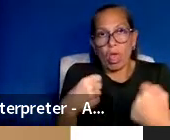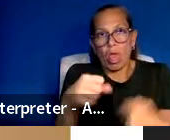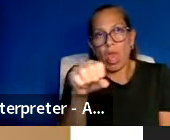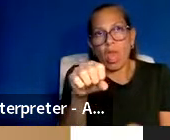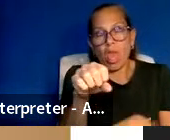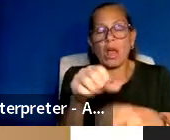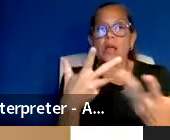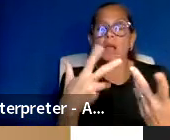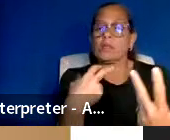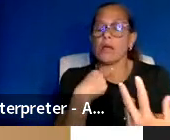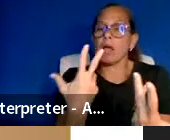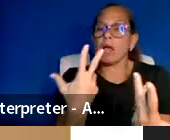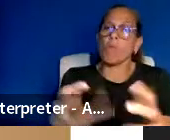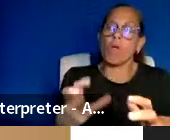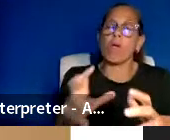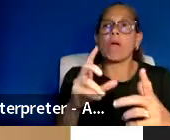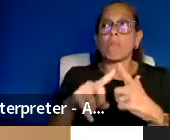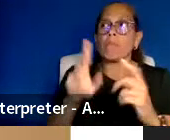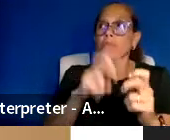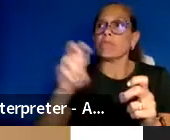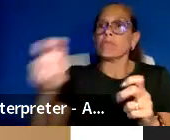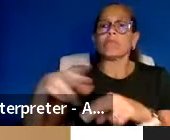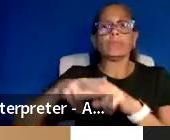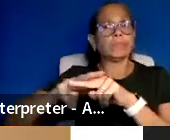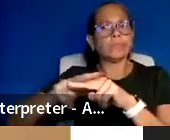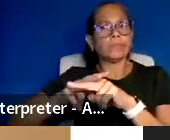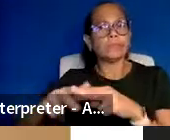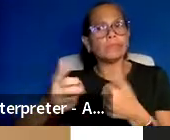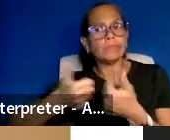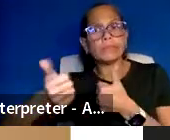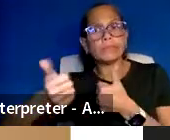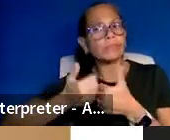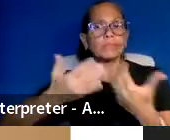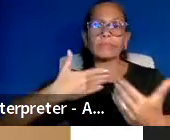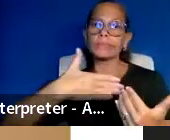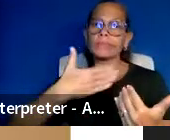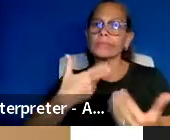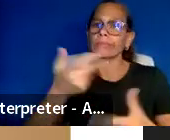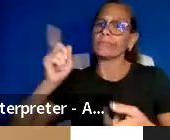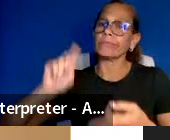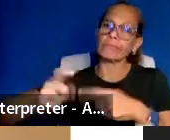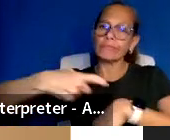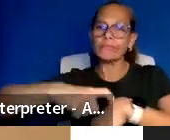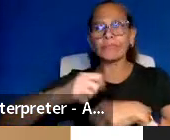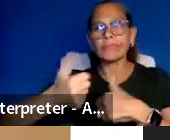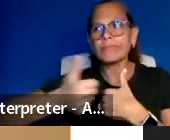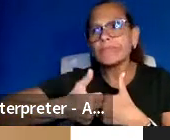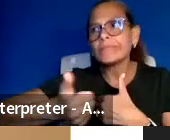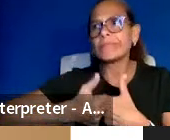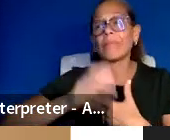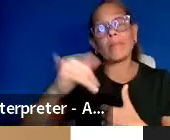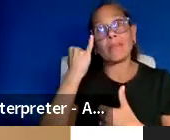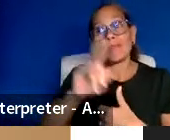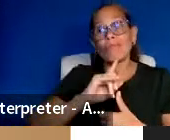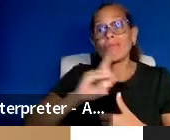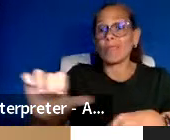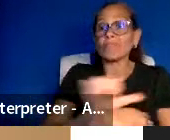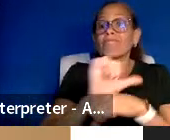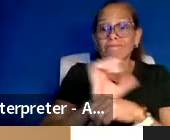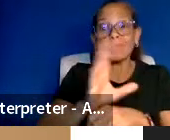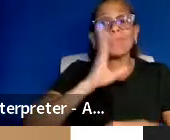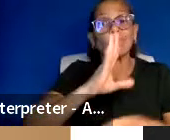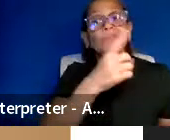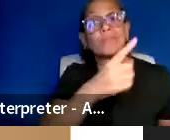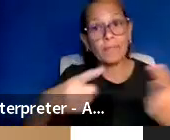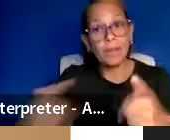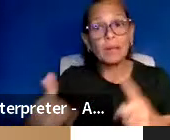And we are so grateful that these ideas are now going to become a reality. So once again, I welcome all of you